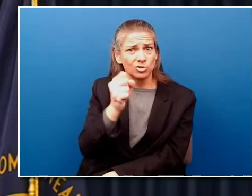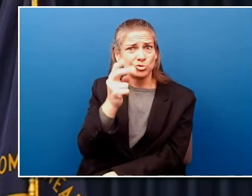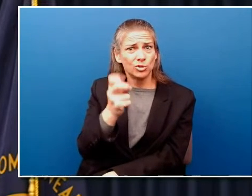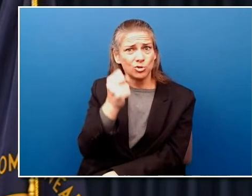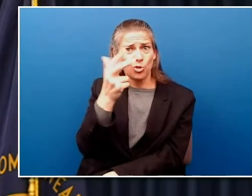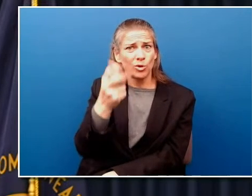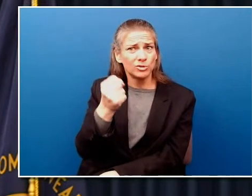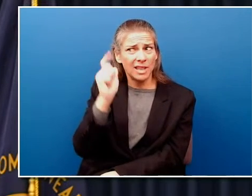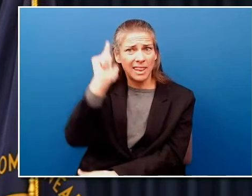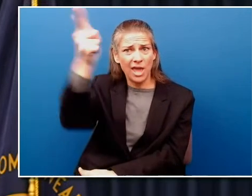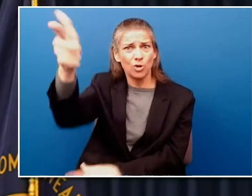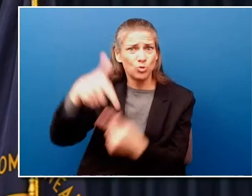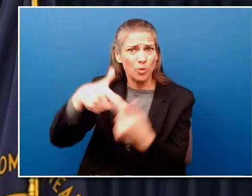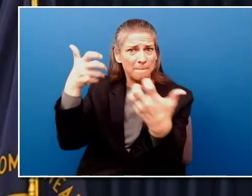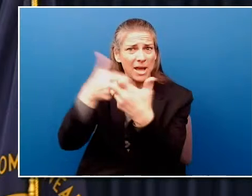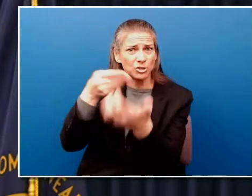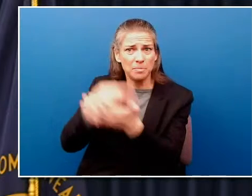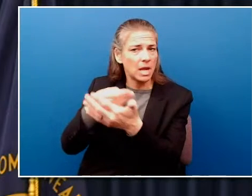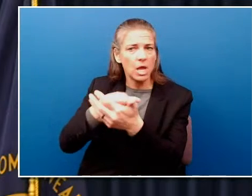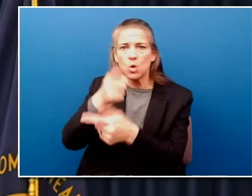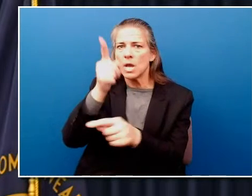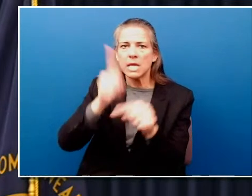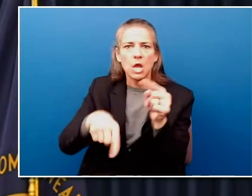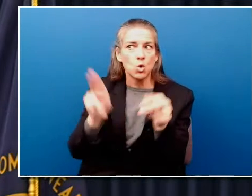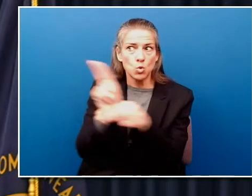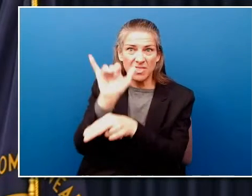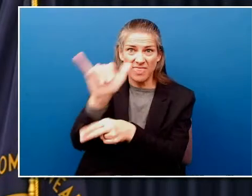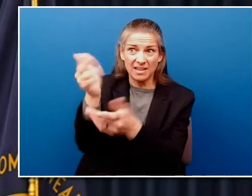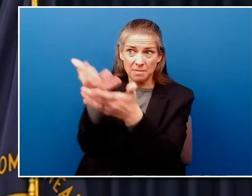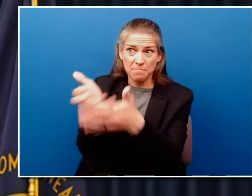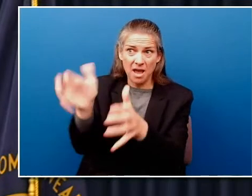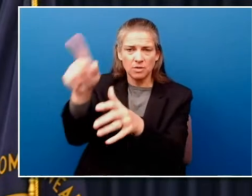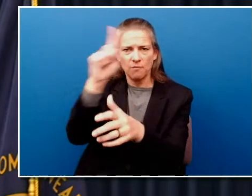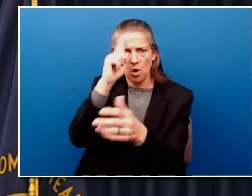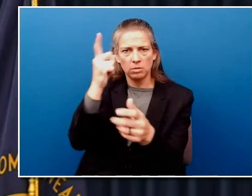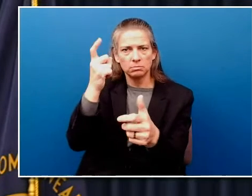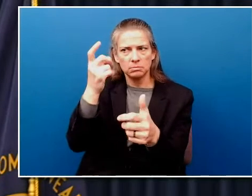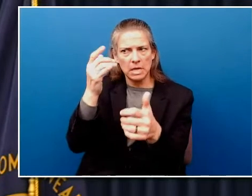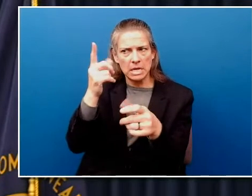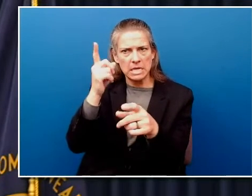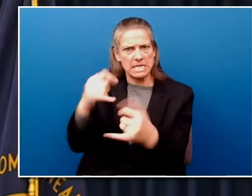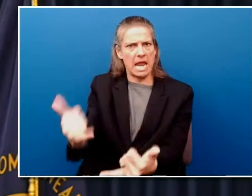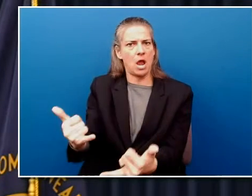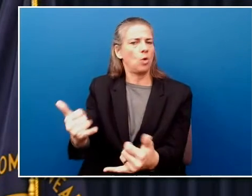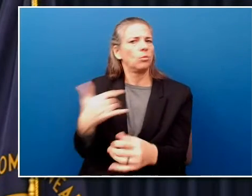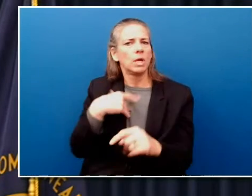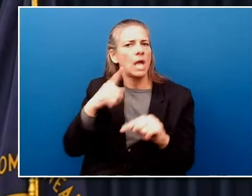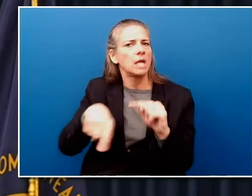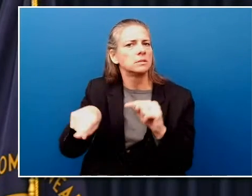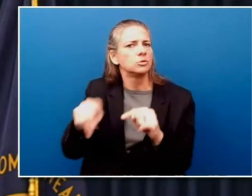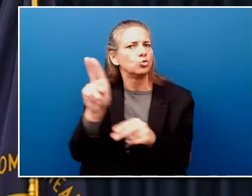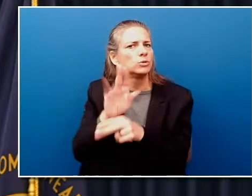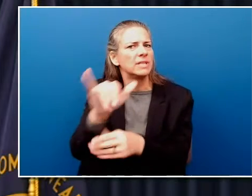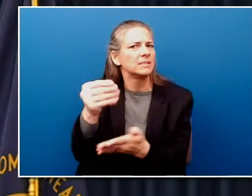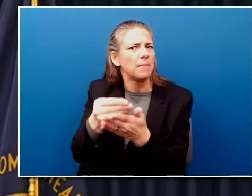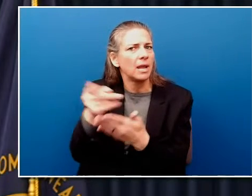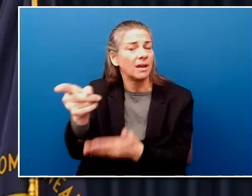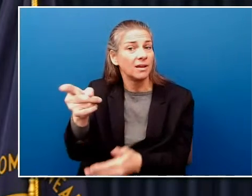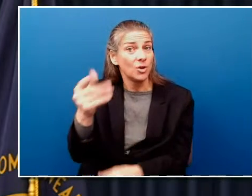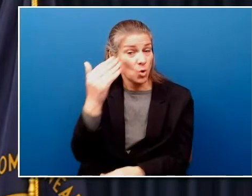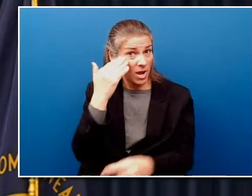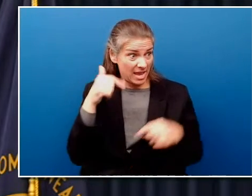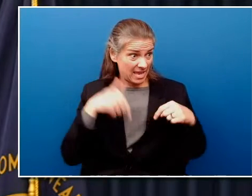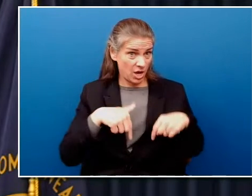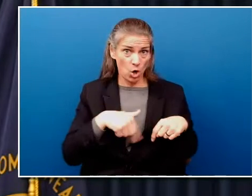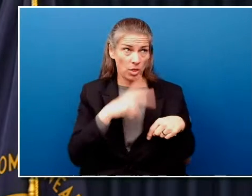You can't use them for the immediate emergency response. And that means we've now had at least 2 major weather events. Again, the tornadoes in